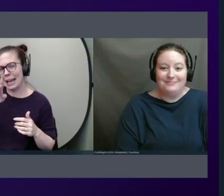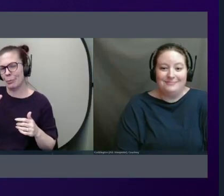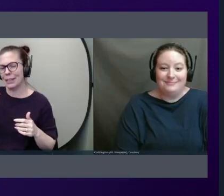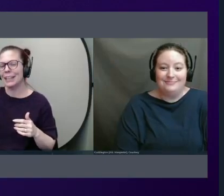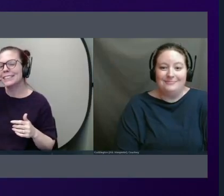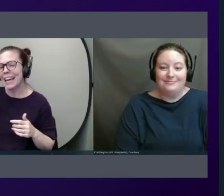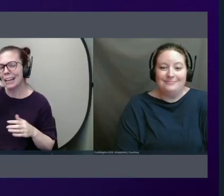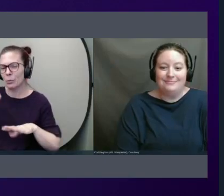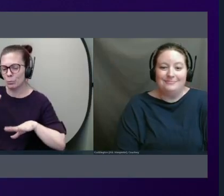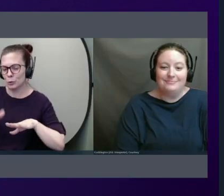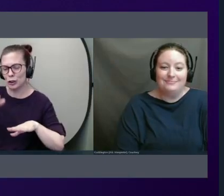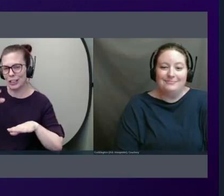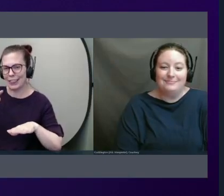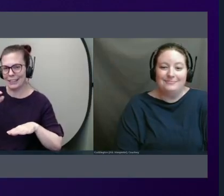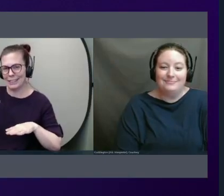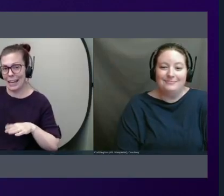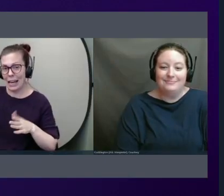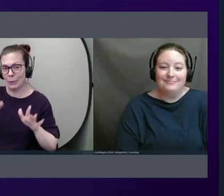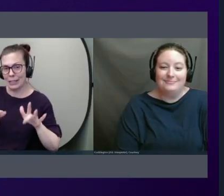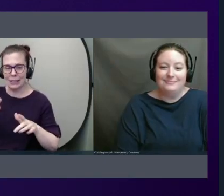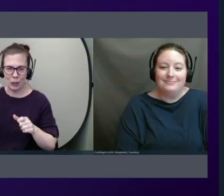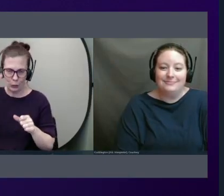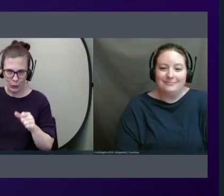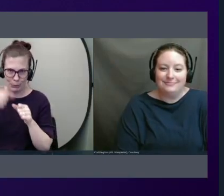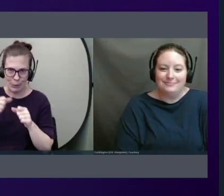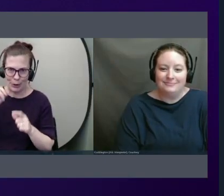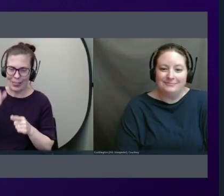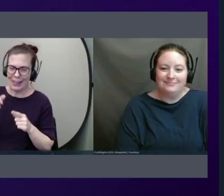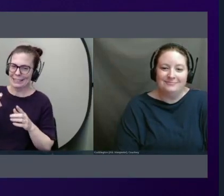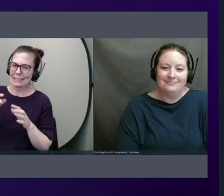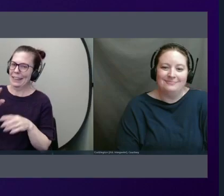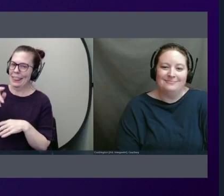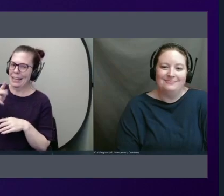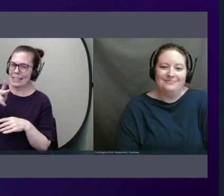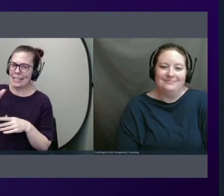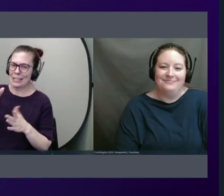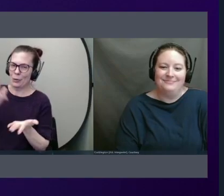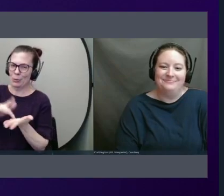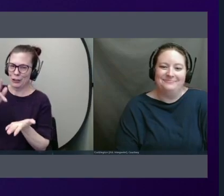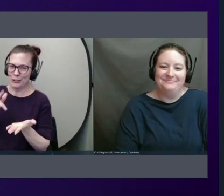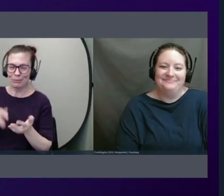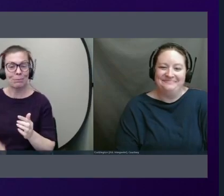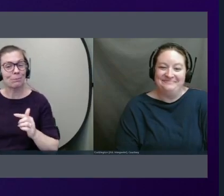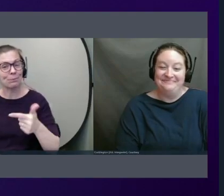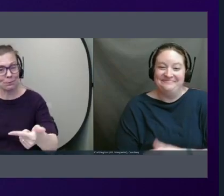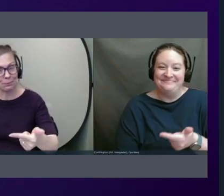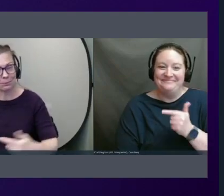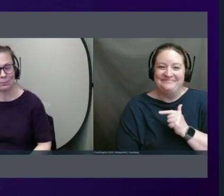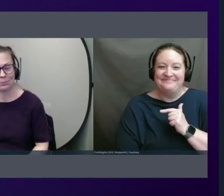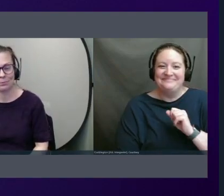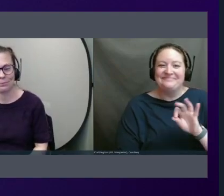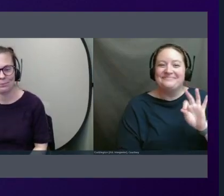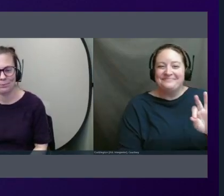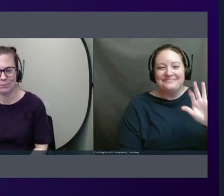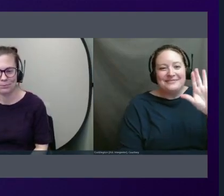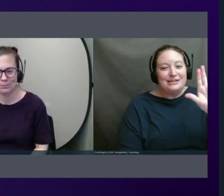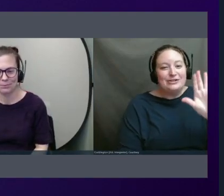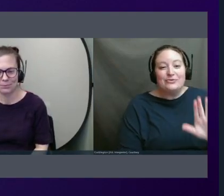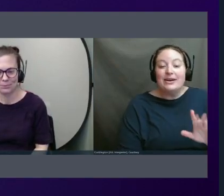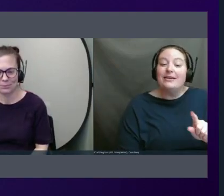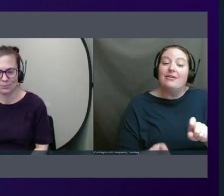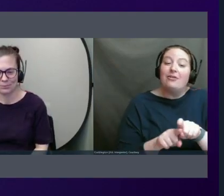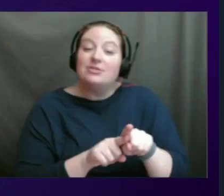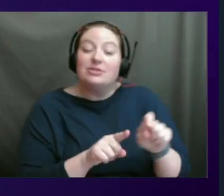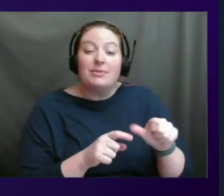everyone, including myself, would remember that that's the key that you need to press. It's great. Additionally, there's some other features that